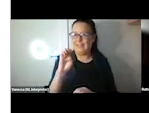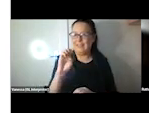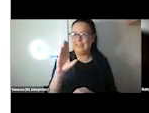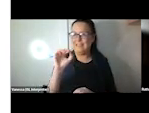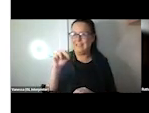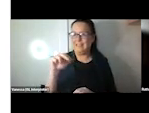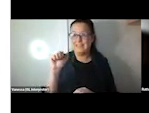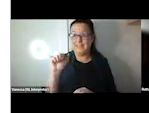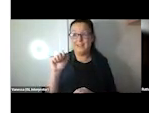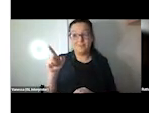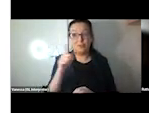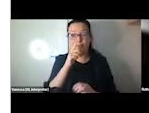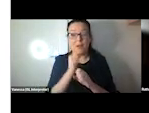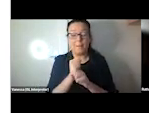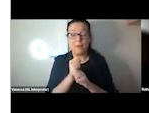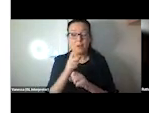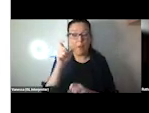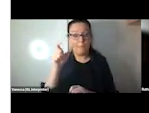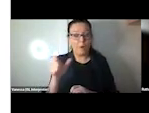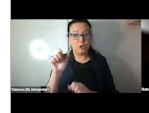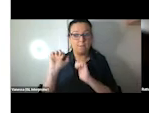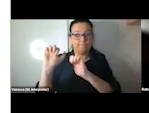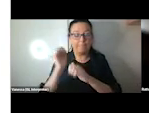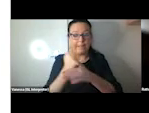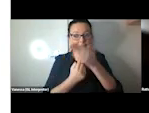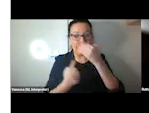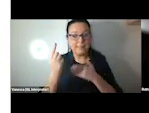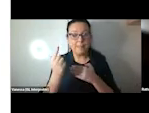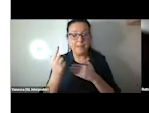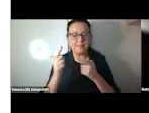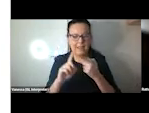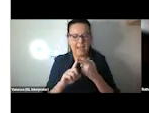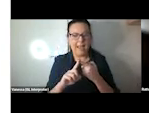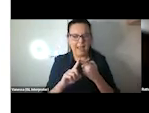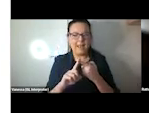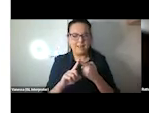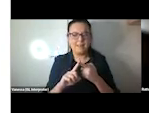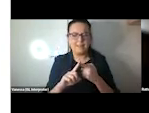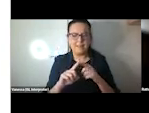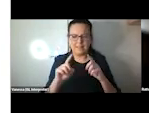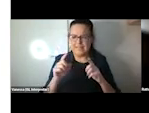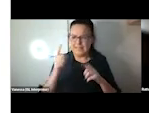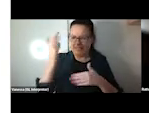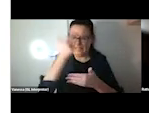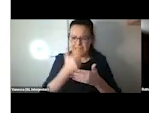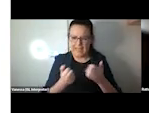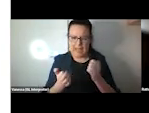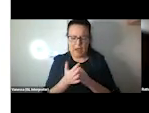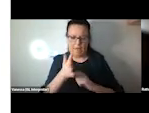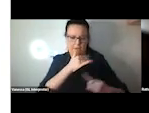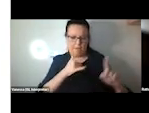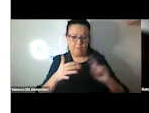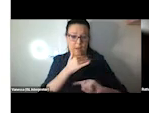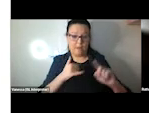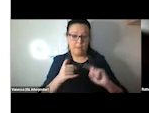a person's independence and participation in the community can be dependent on the design of their environment. So the decisions we make when